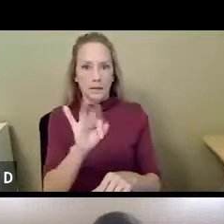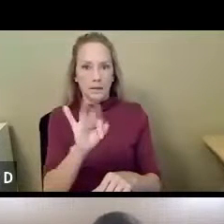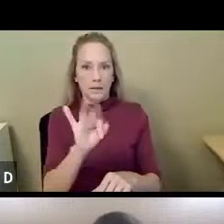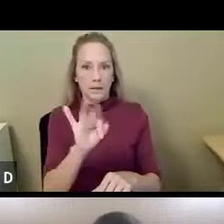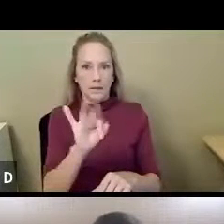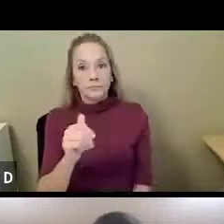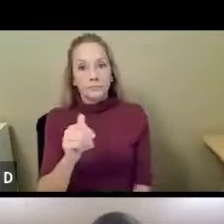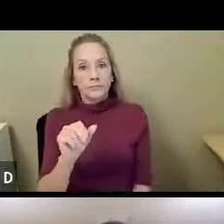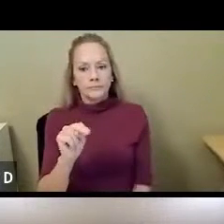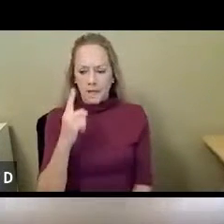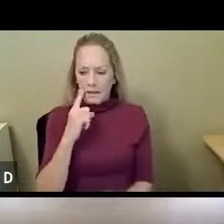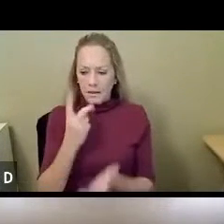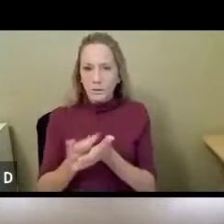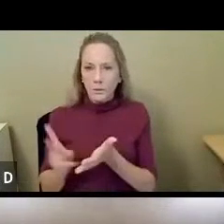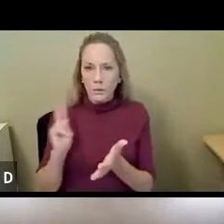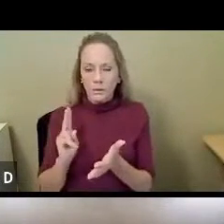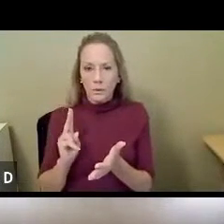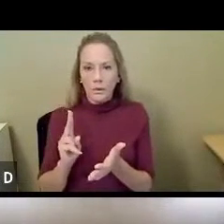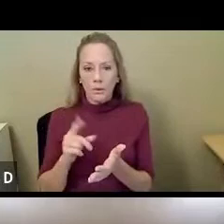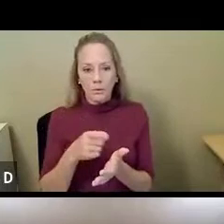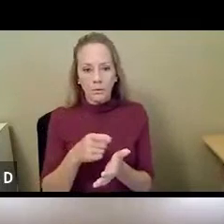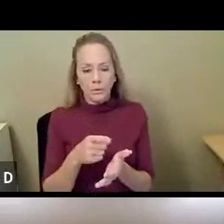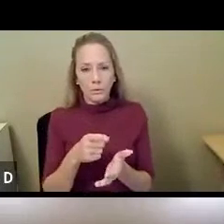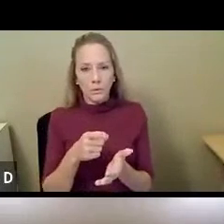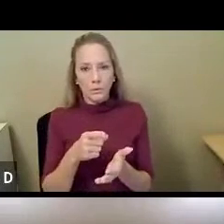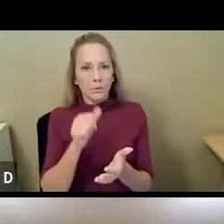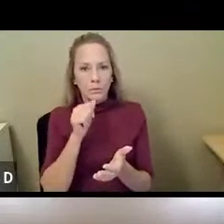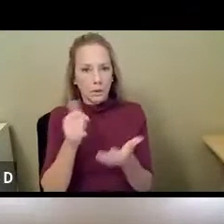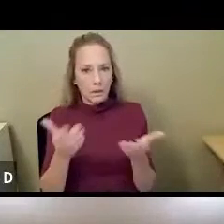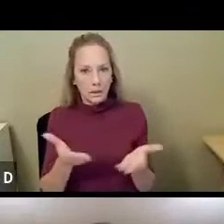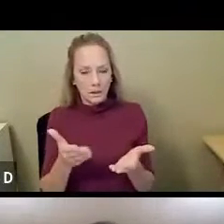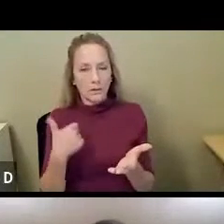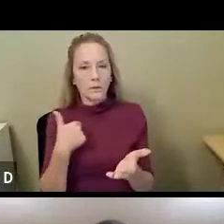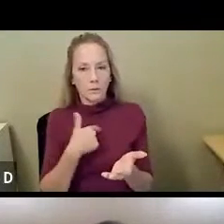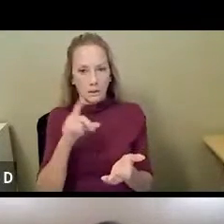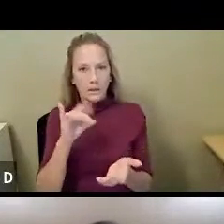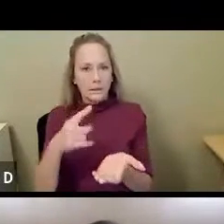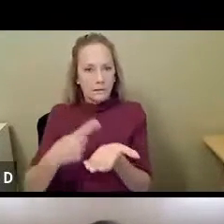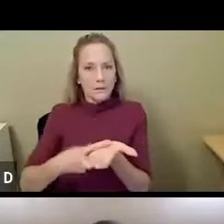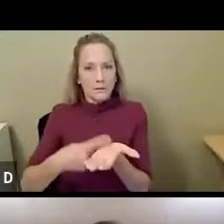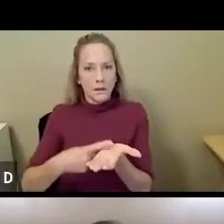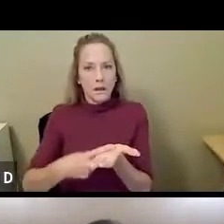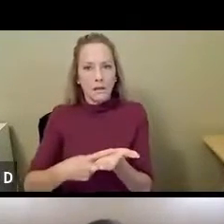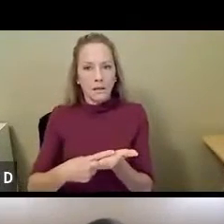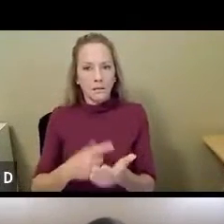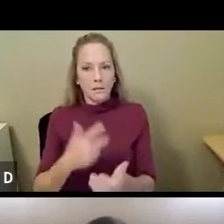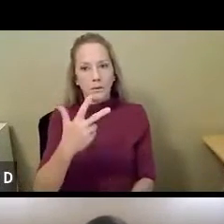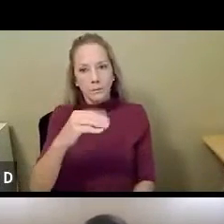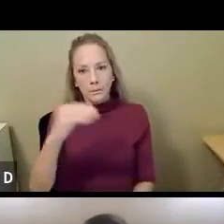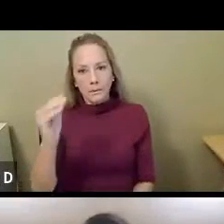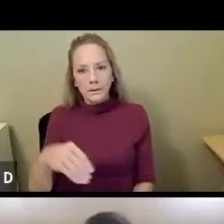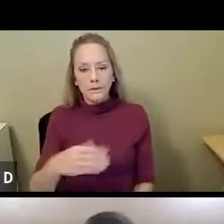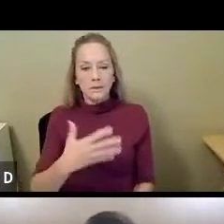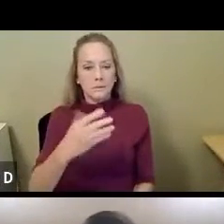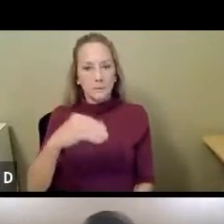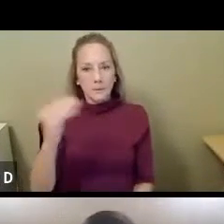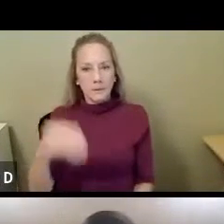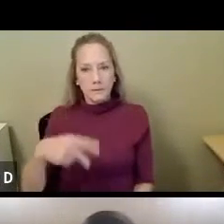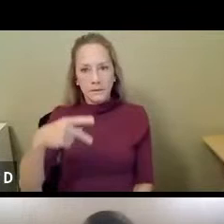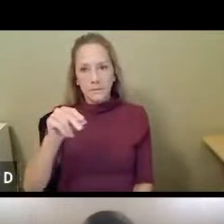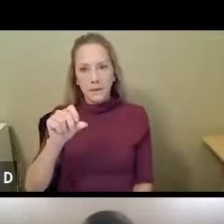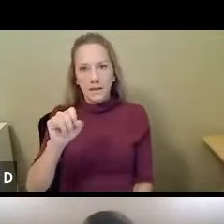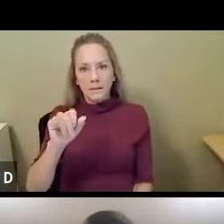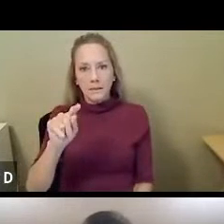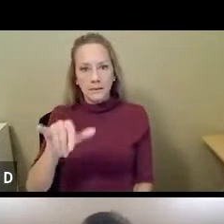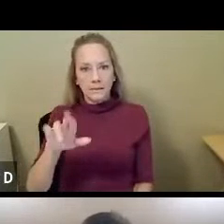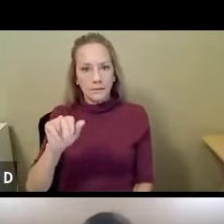Thanks, Dr. Buchanan. So I think 2 weeks ago when you weren't able to be at the meeting, we did discuss the 3% and 5% positivity rate. And